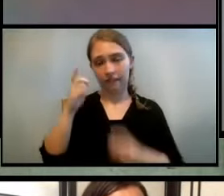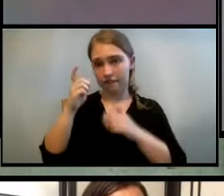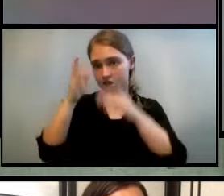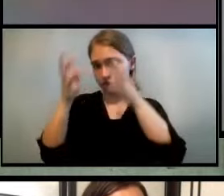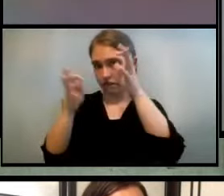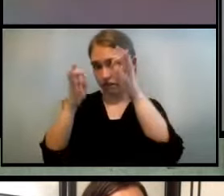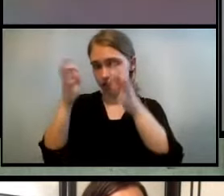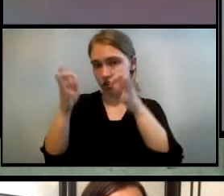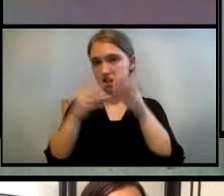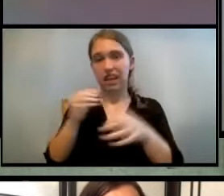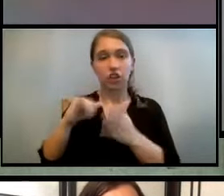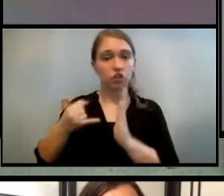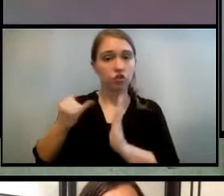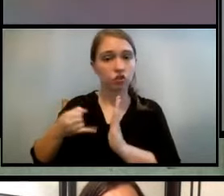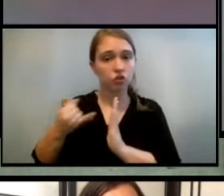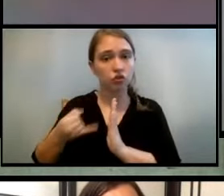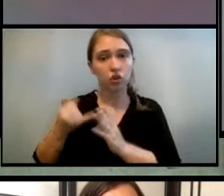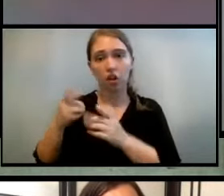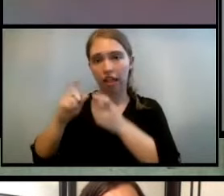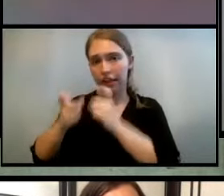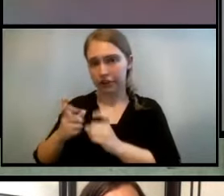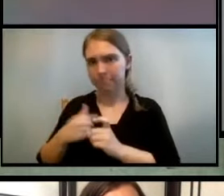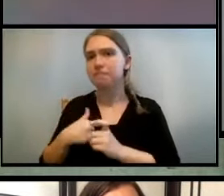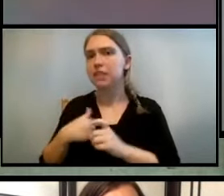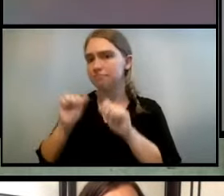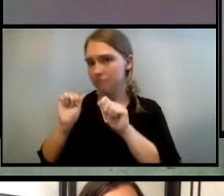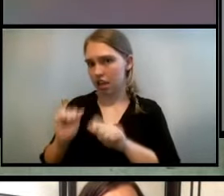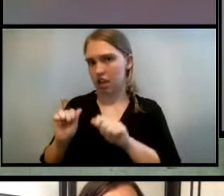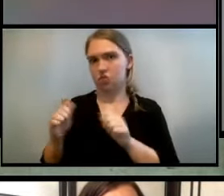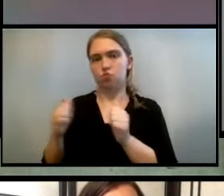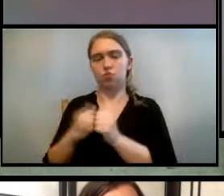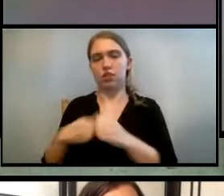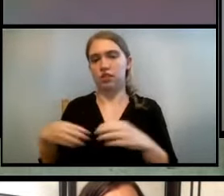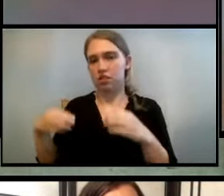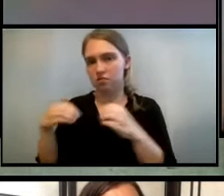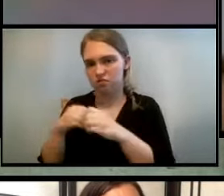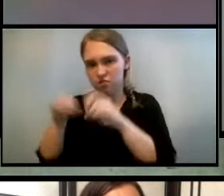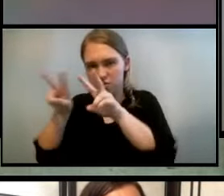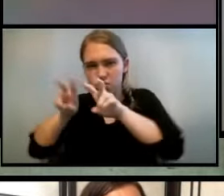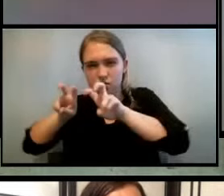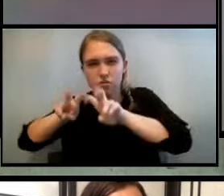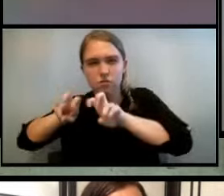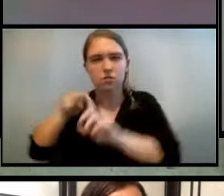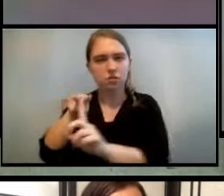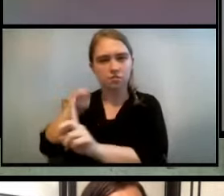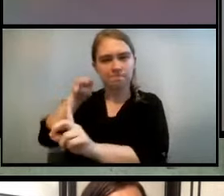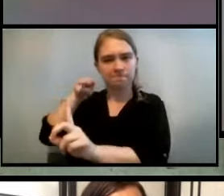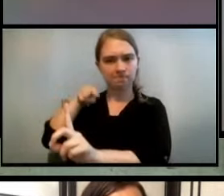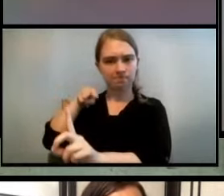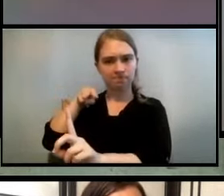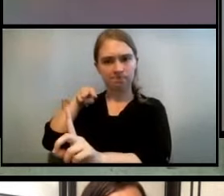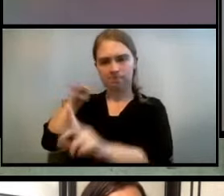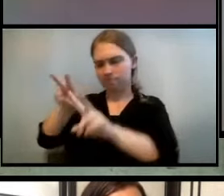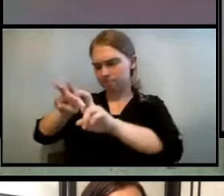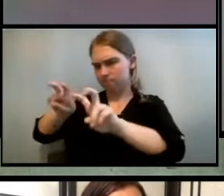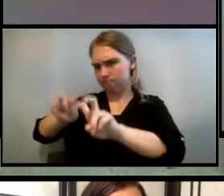know, journalistic editing in a much more analytical sort of step back